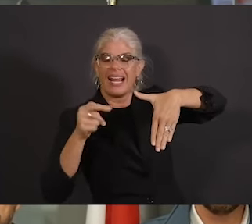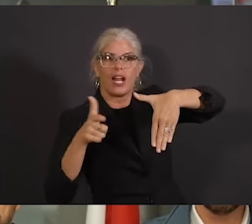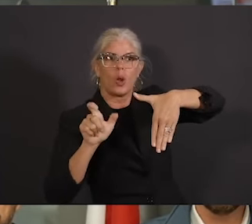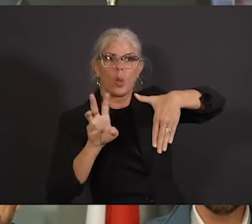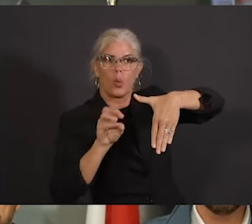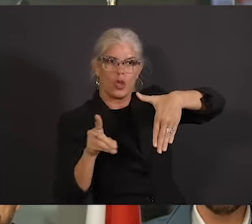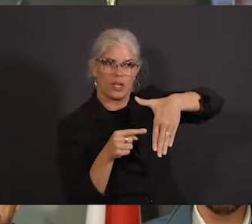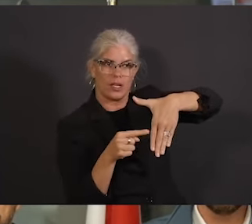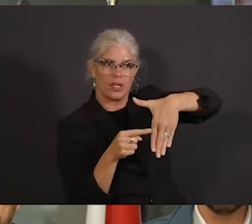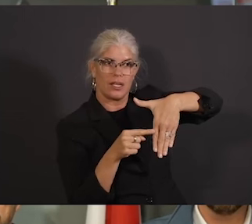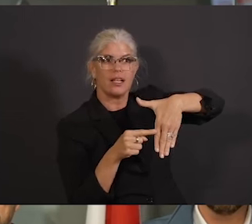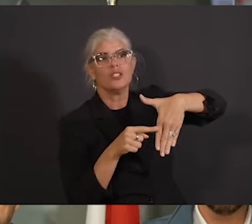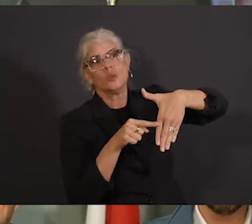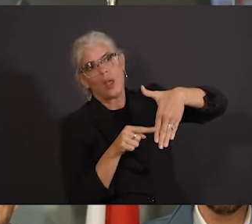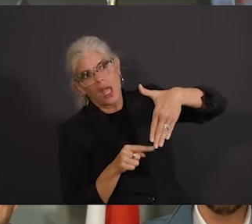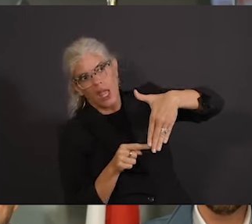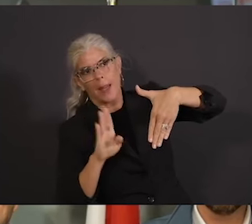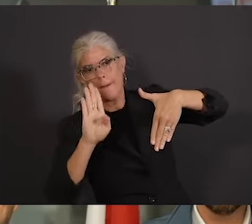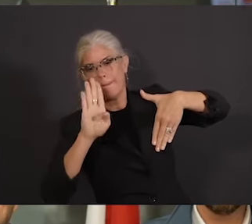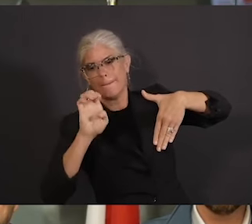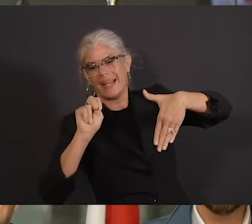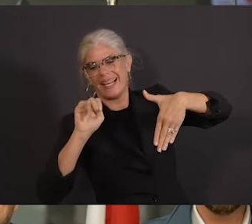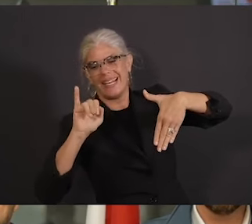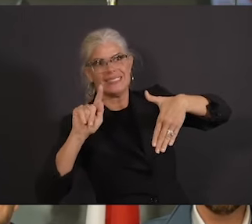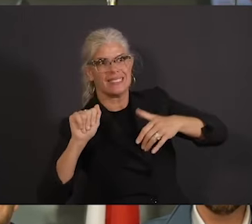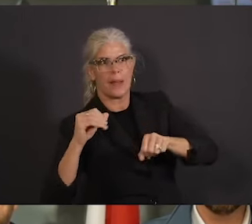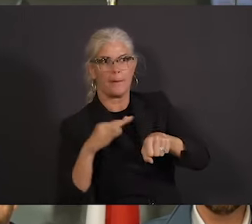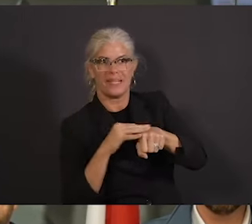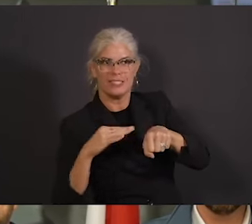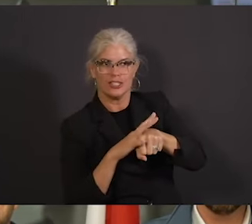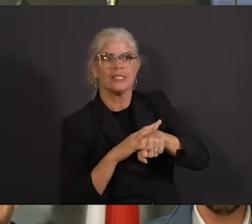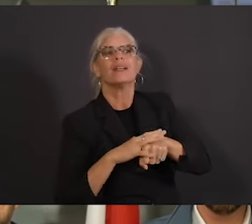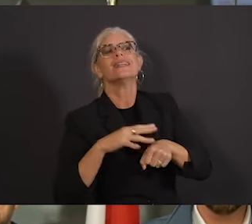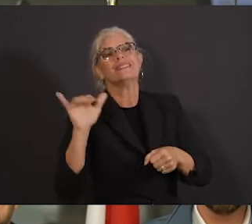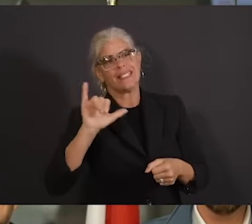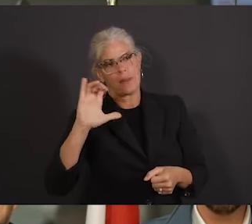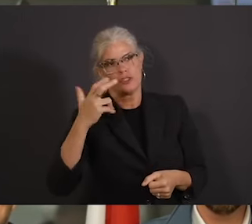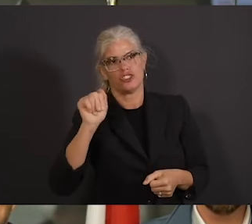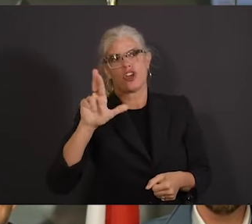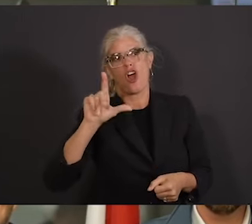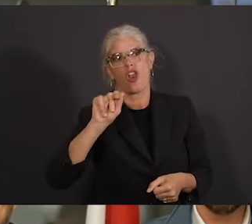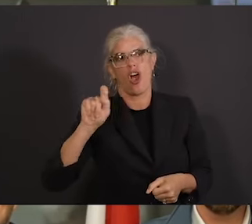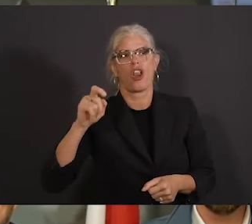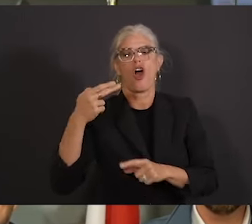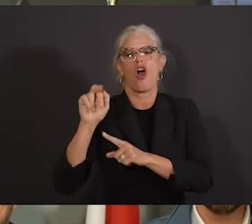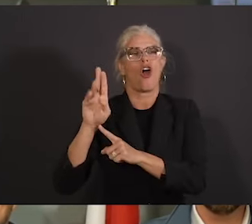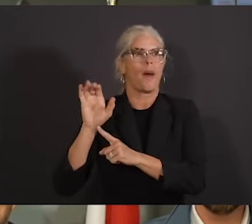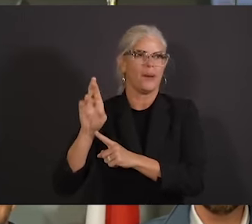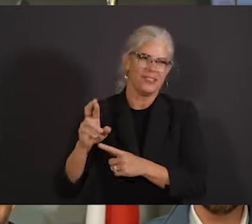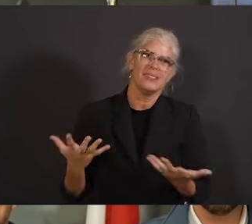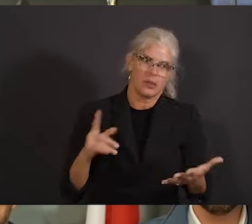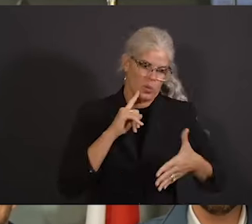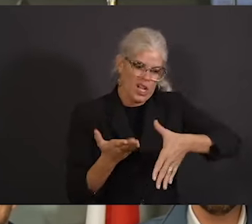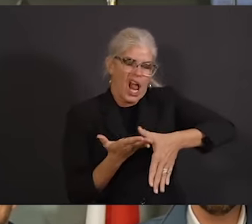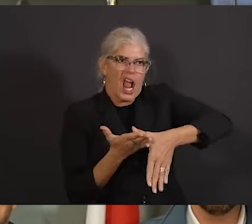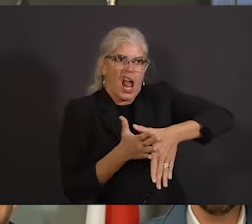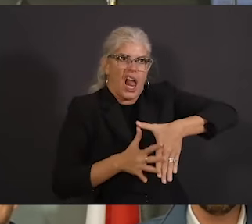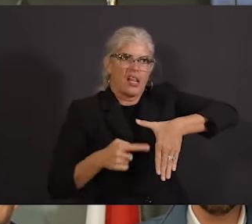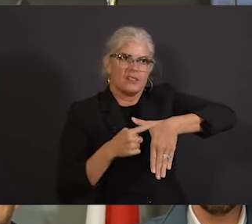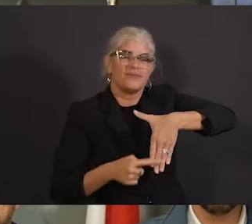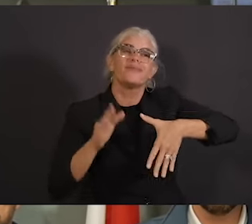to Bonita Beach, including Charlotte Harbor. Hurricane watches have been issued for portions of west central Florida